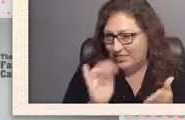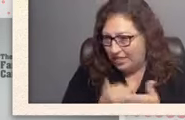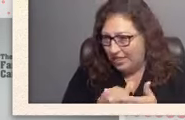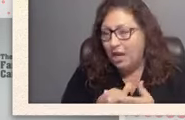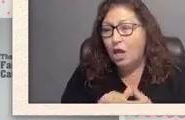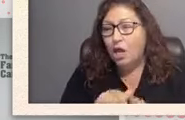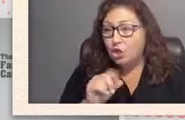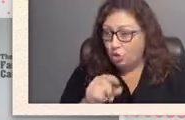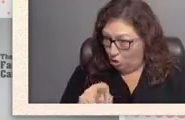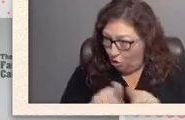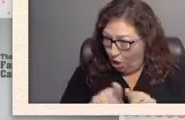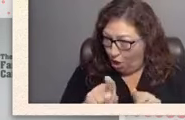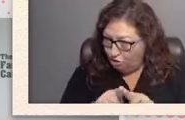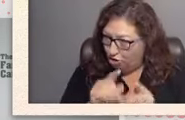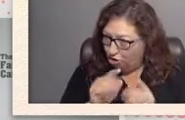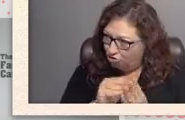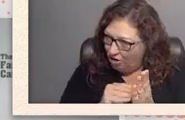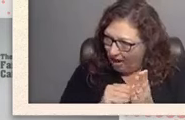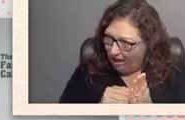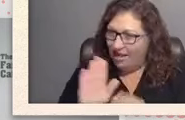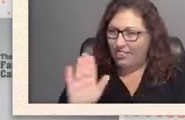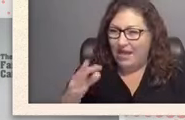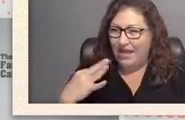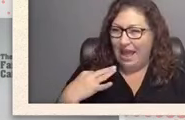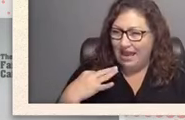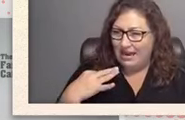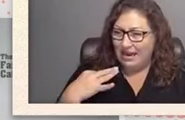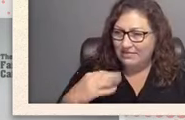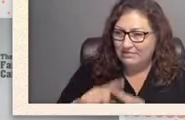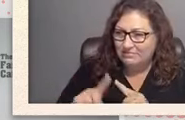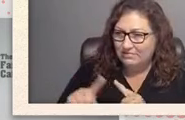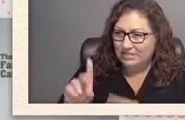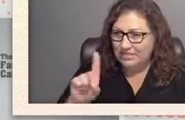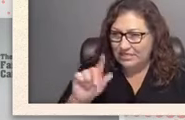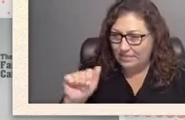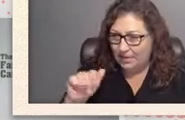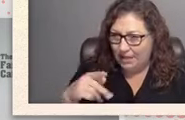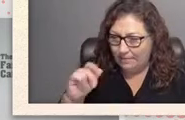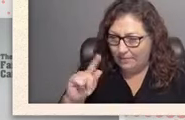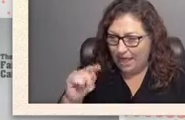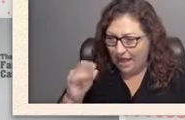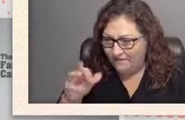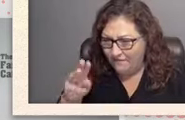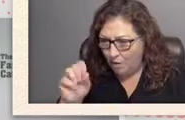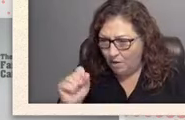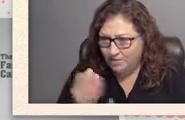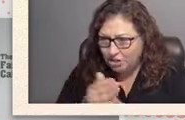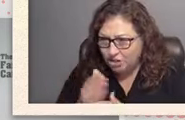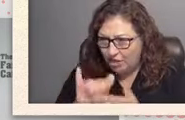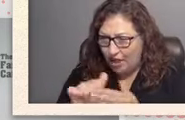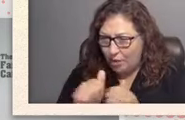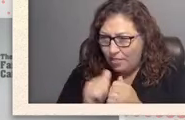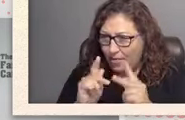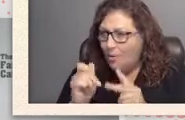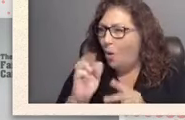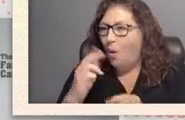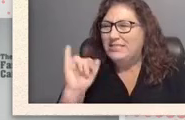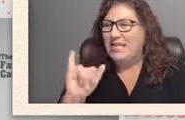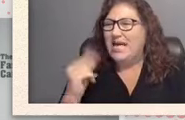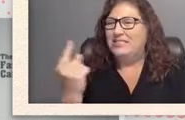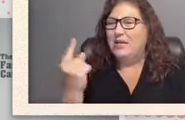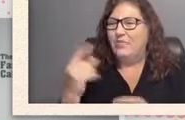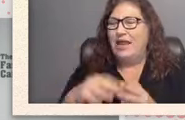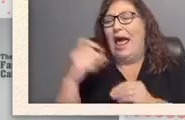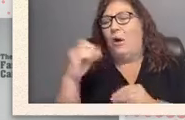also track candidates' disability platforms and share that with people, or is that something that's kind of outside of what you're